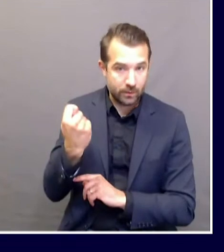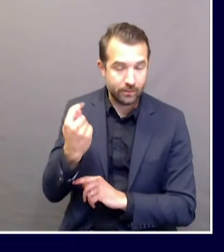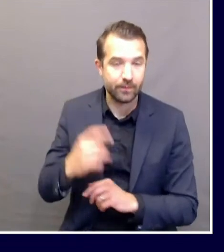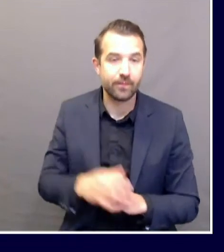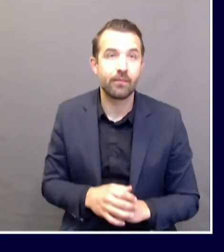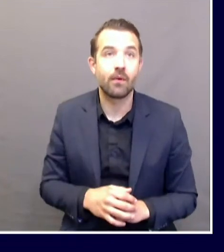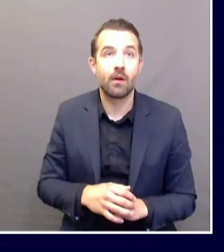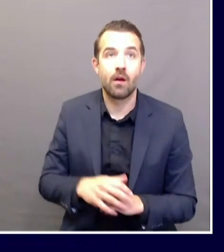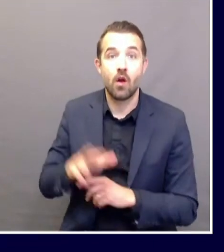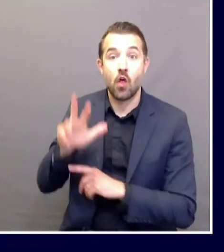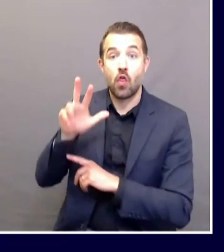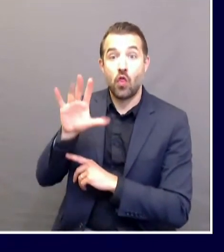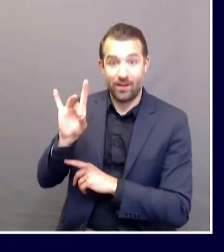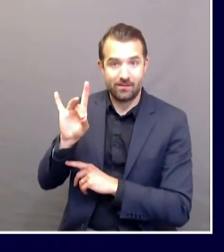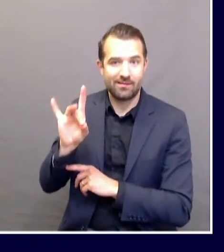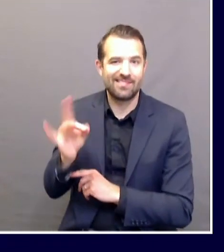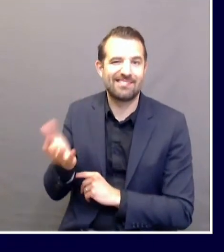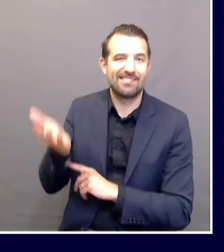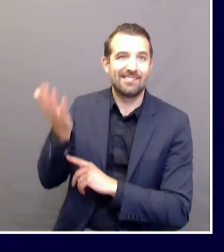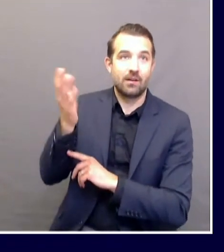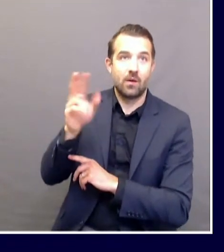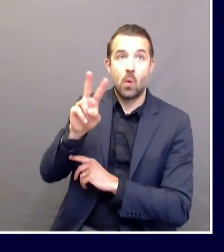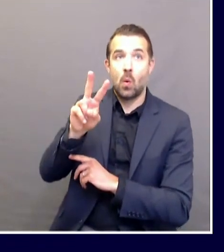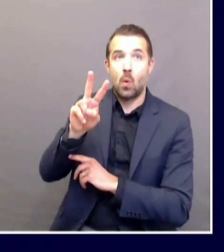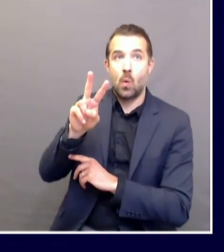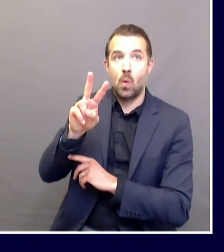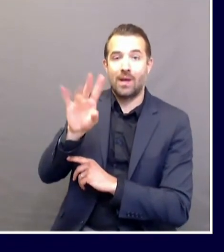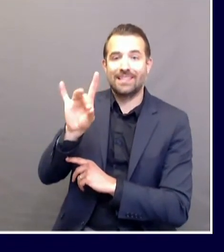individuals who were diagnosed on April 19th.